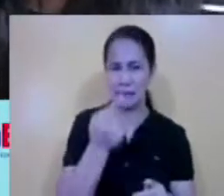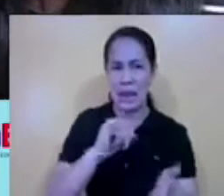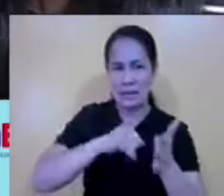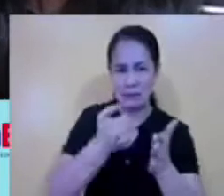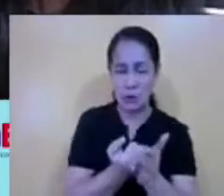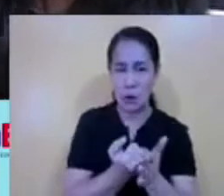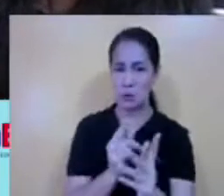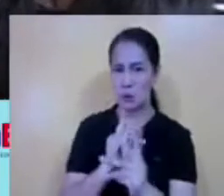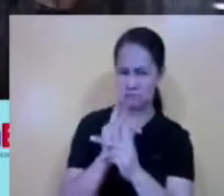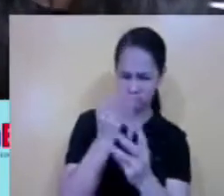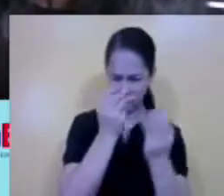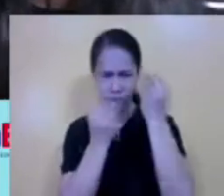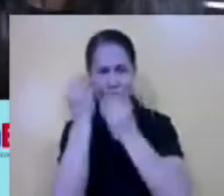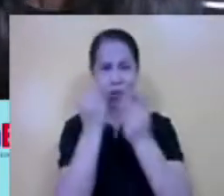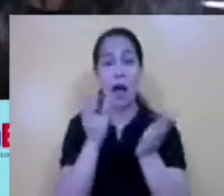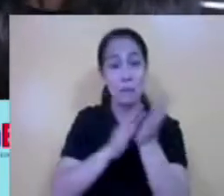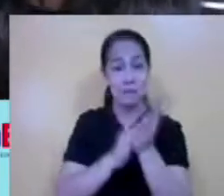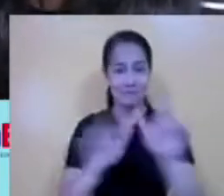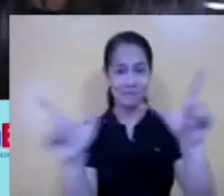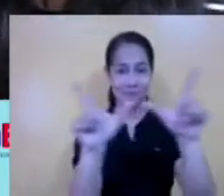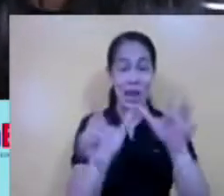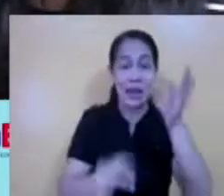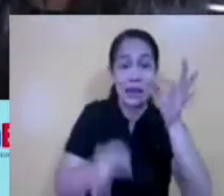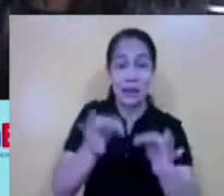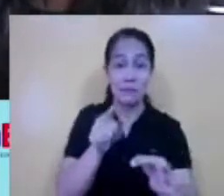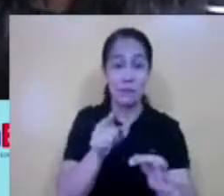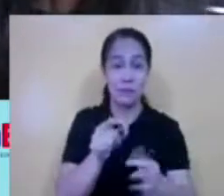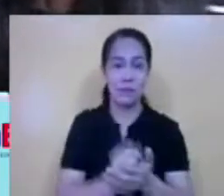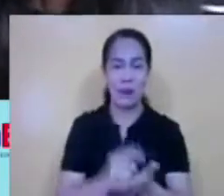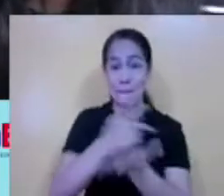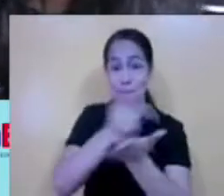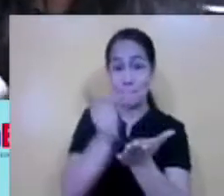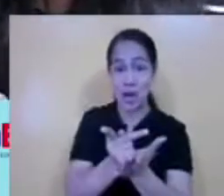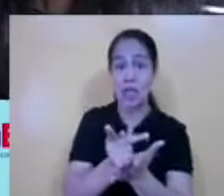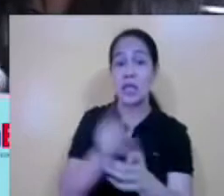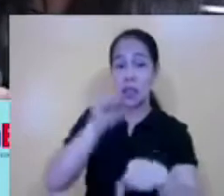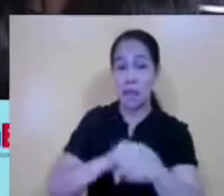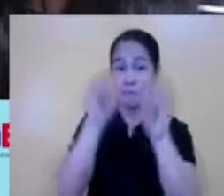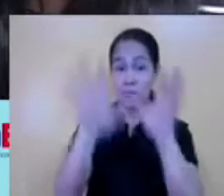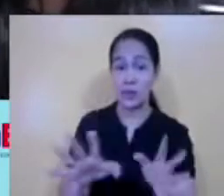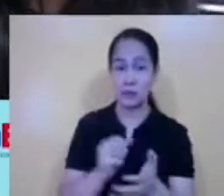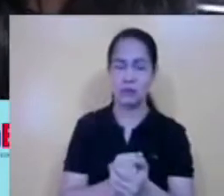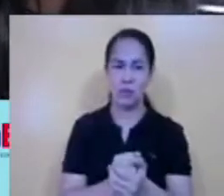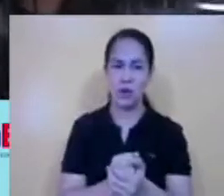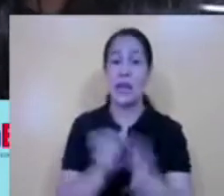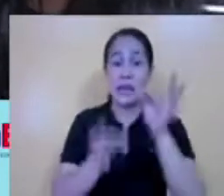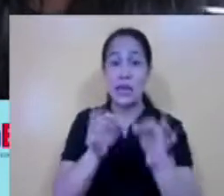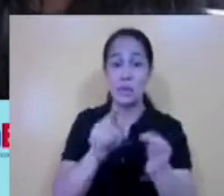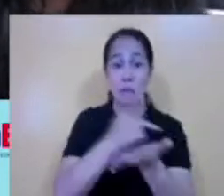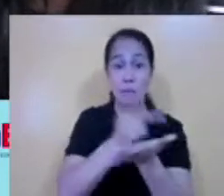confusion at the school level. If you are a part-time teacher, again, if you are a part-time